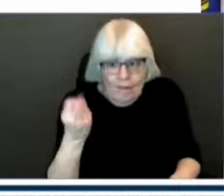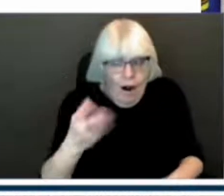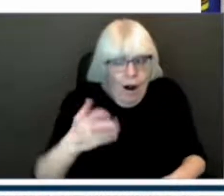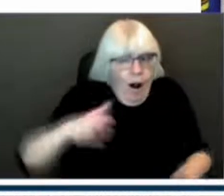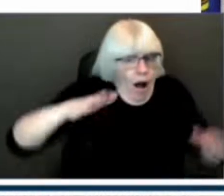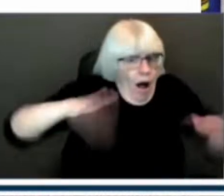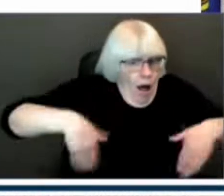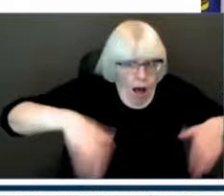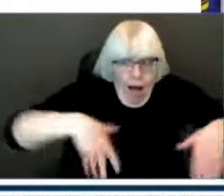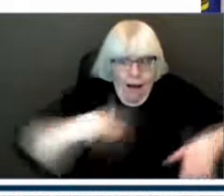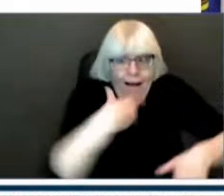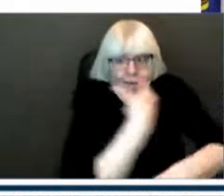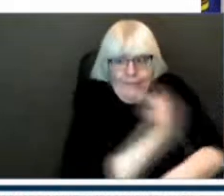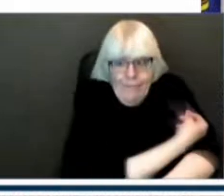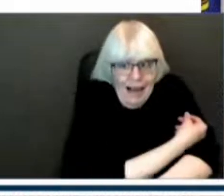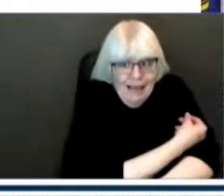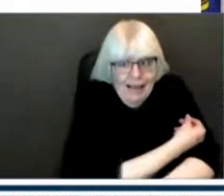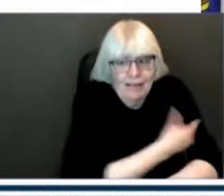before rescheduling?